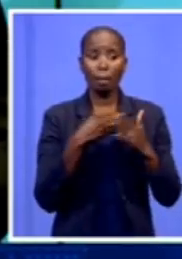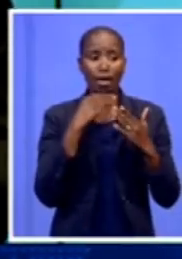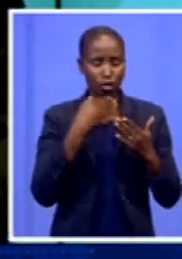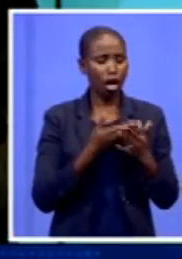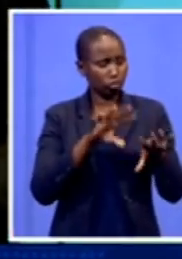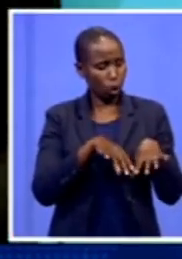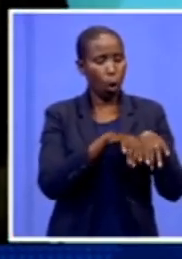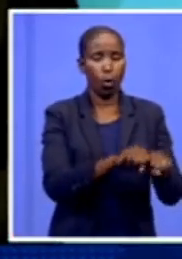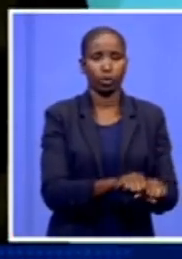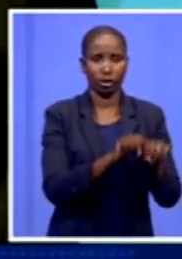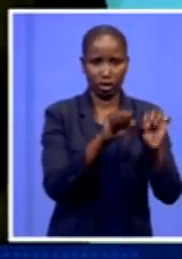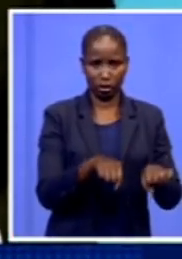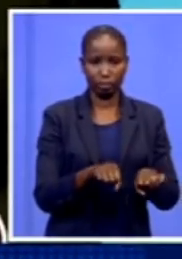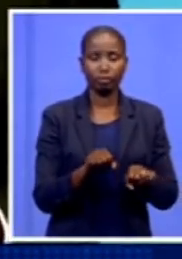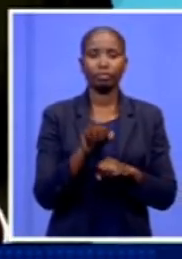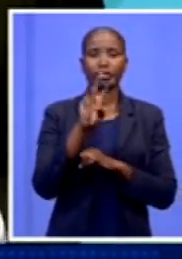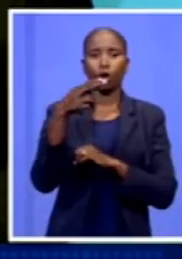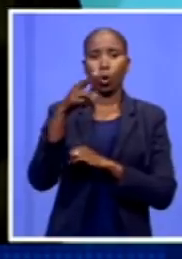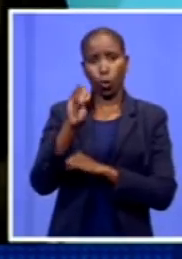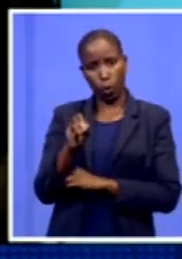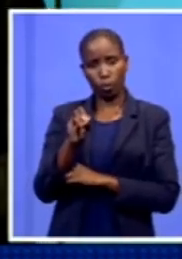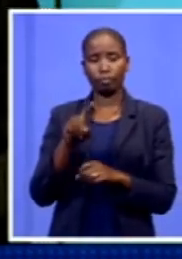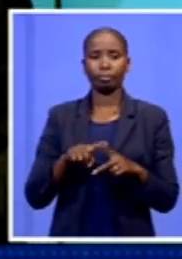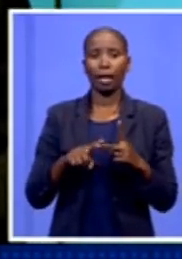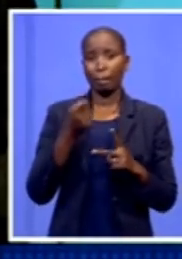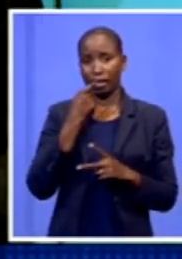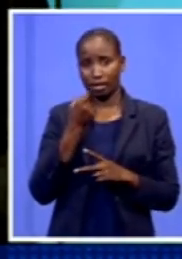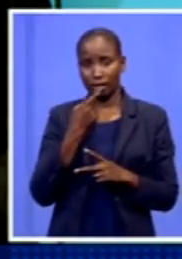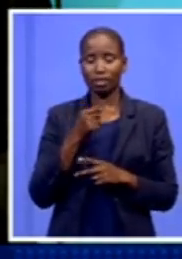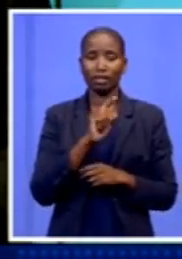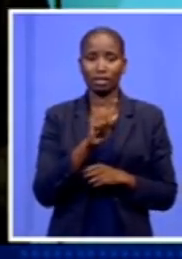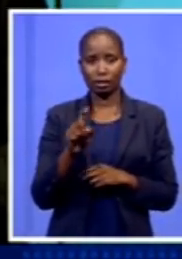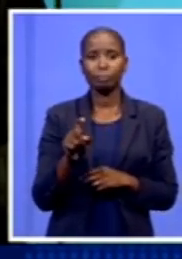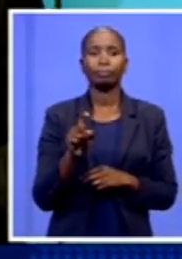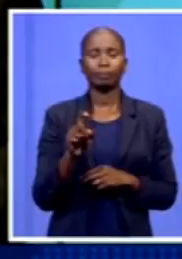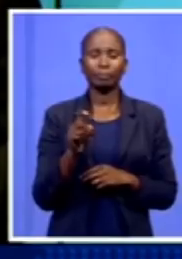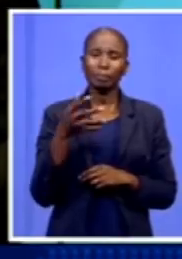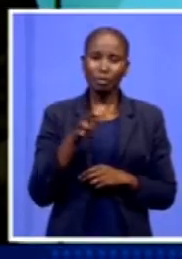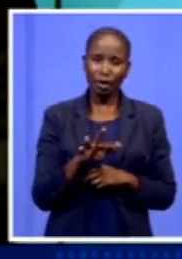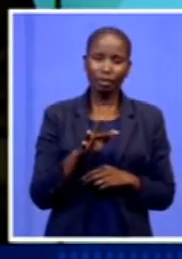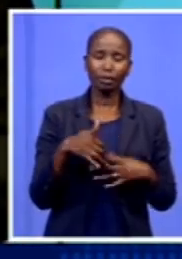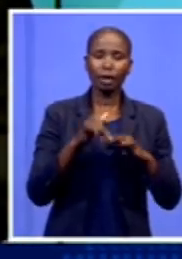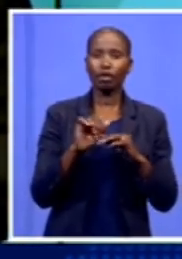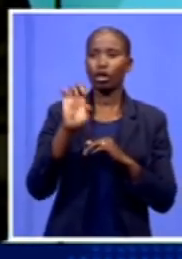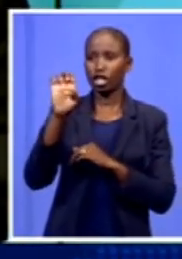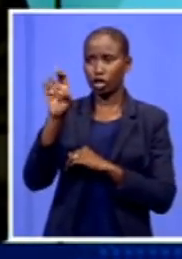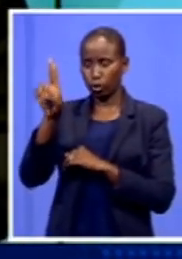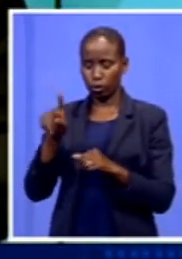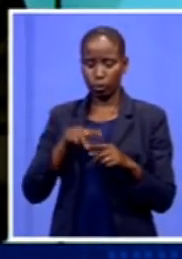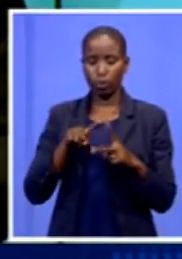WHO and Medicines Patent Pool, with the assistance of the European and African governments, are working to